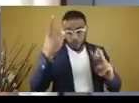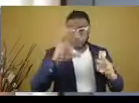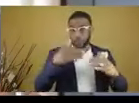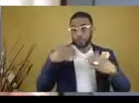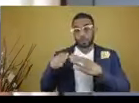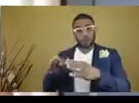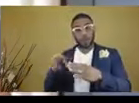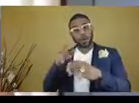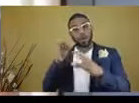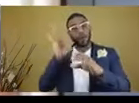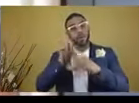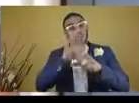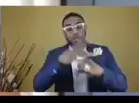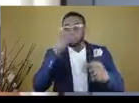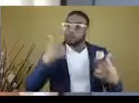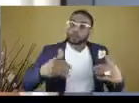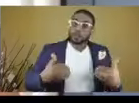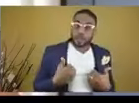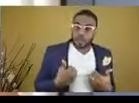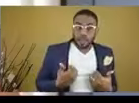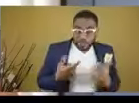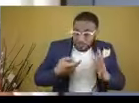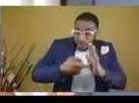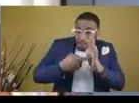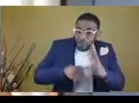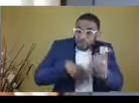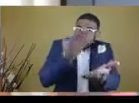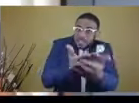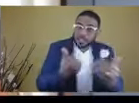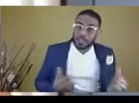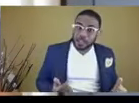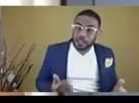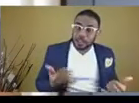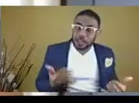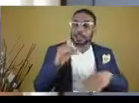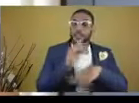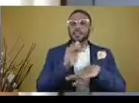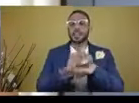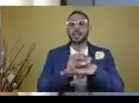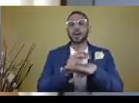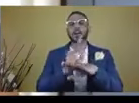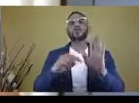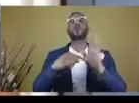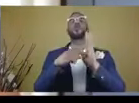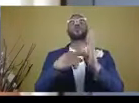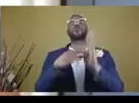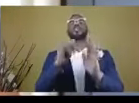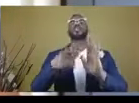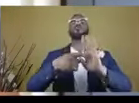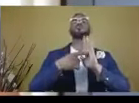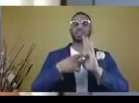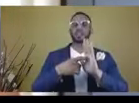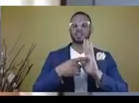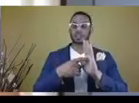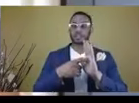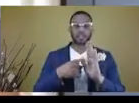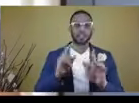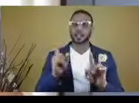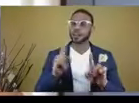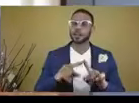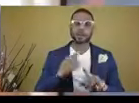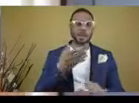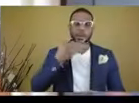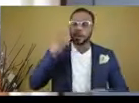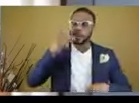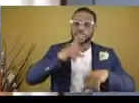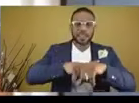suppression because we had a mandate to deliver. Now, tonight, we're unveiling that mandate, and it couldn't come at a better